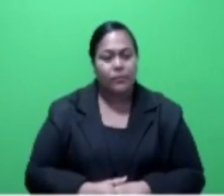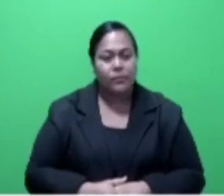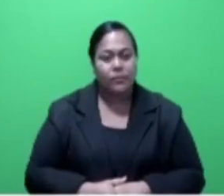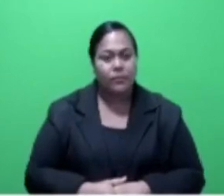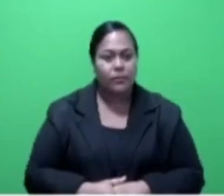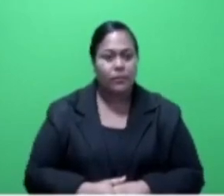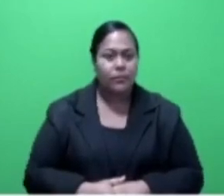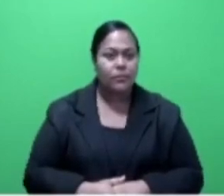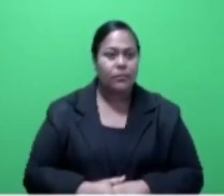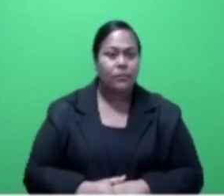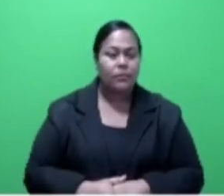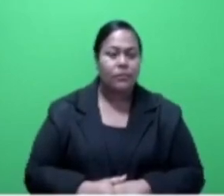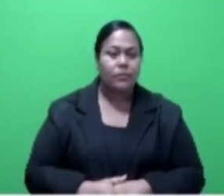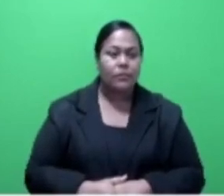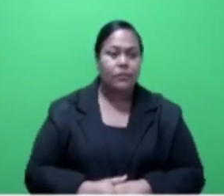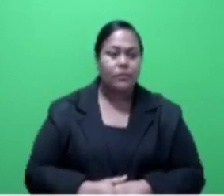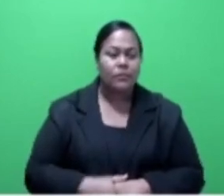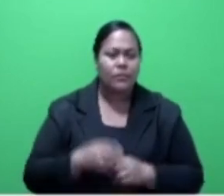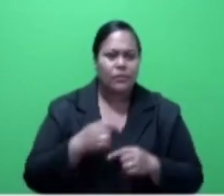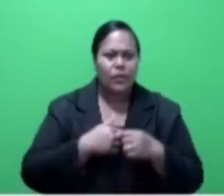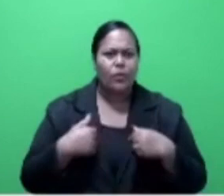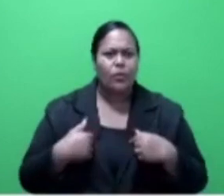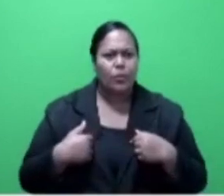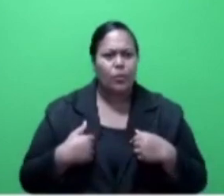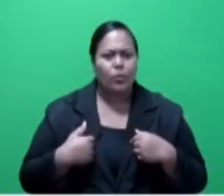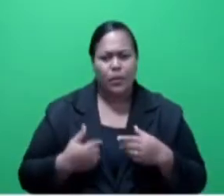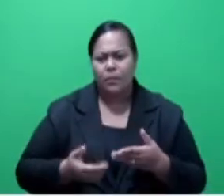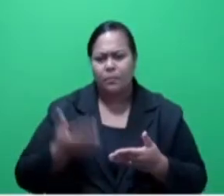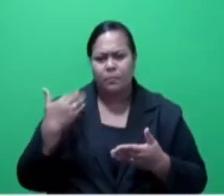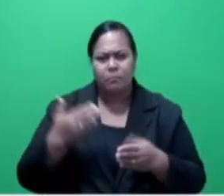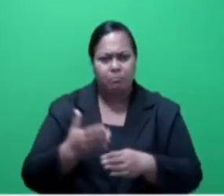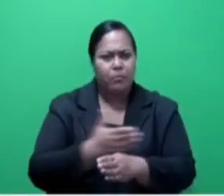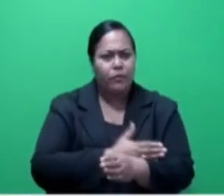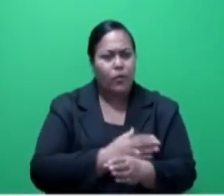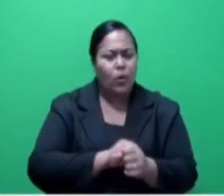Mr. Speaker, sir, at 46%.